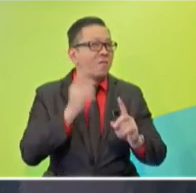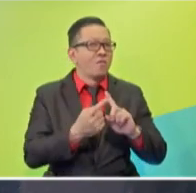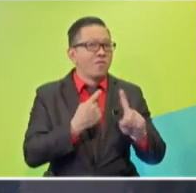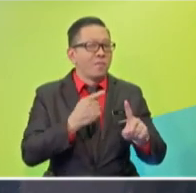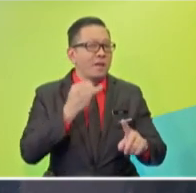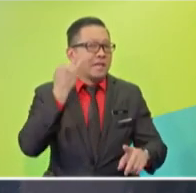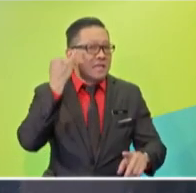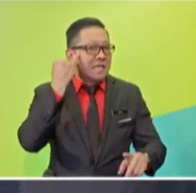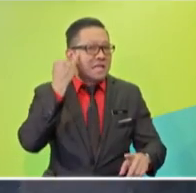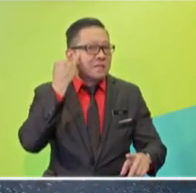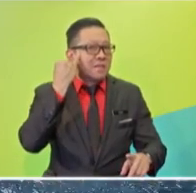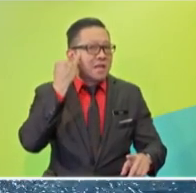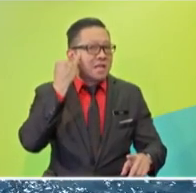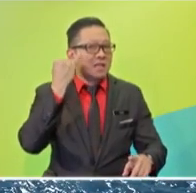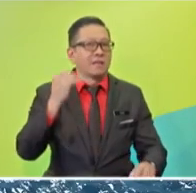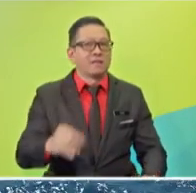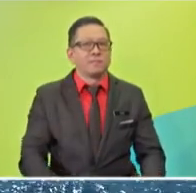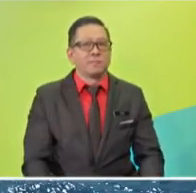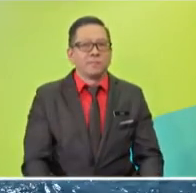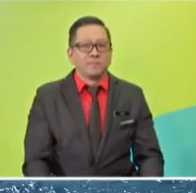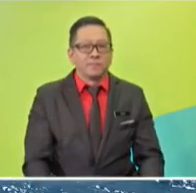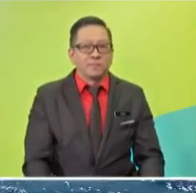Ilman. Okay.